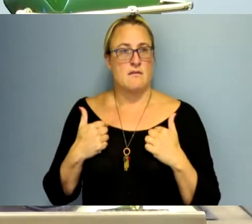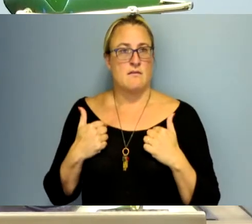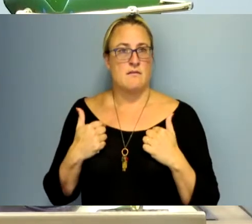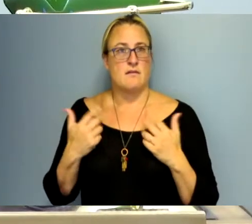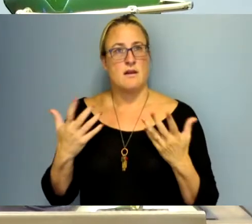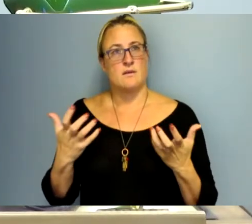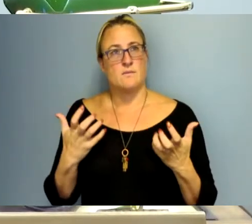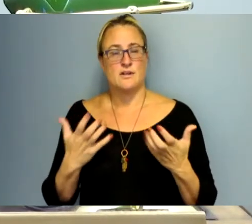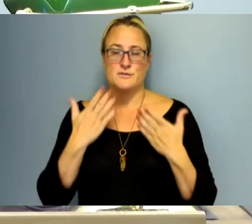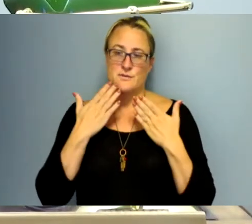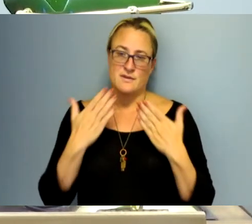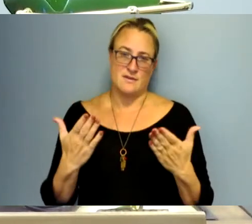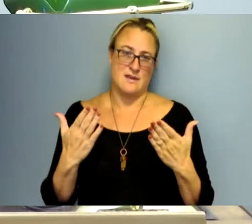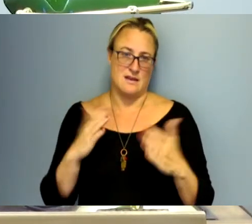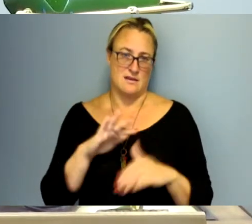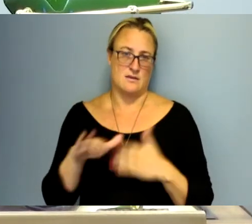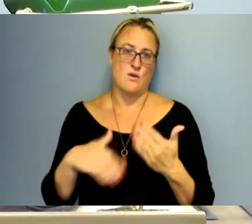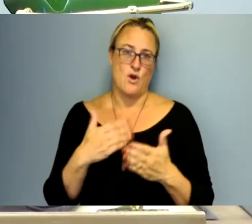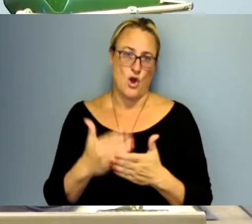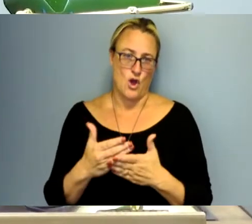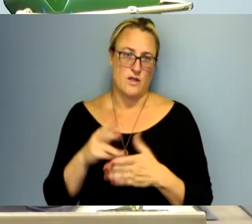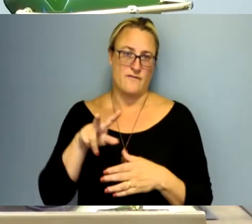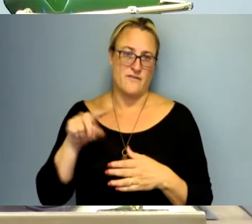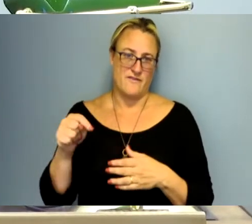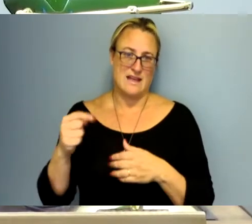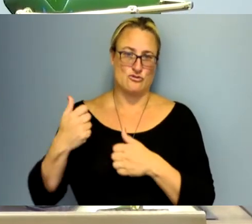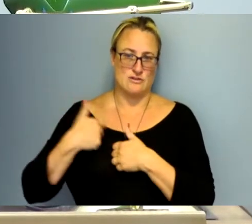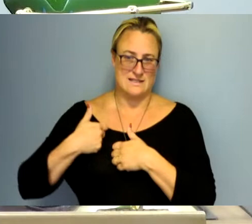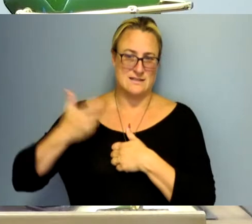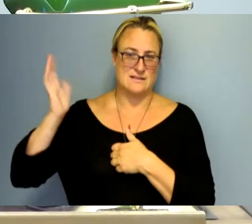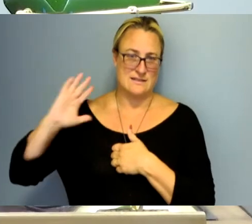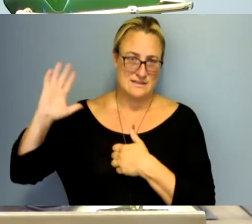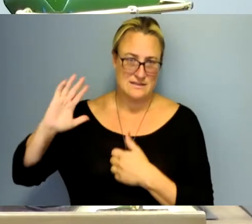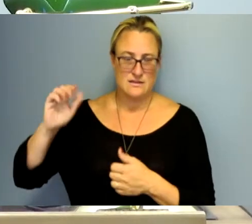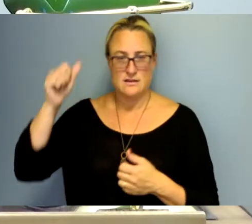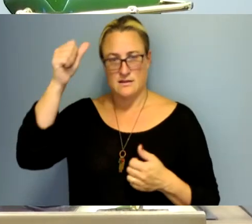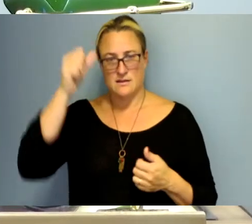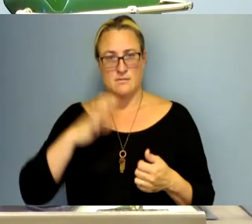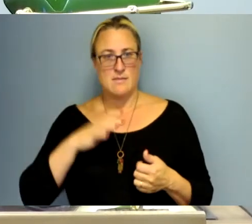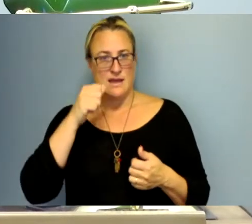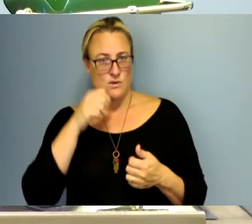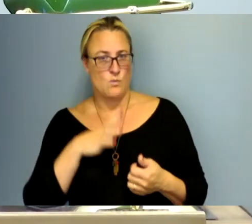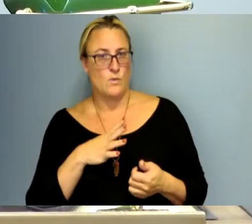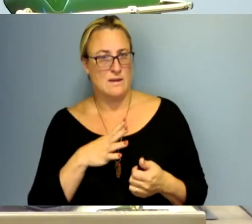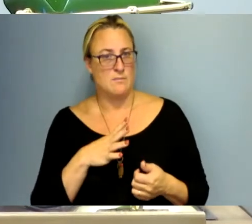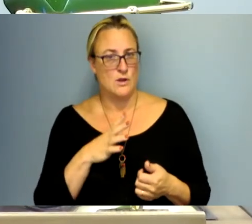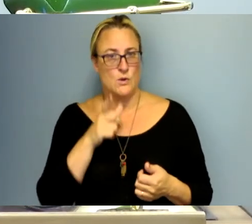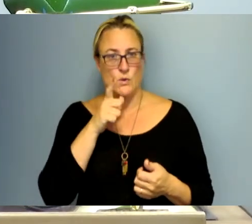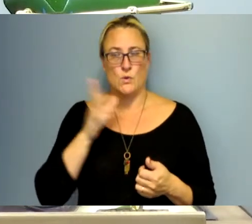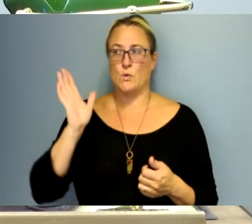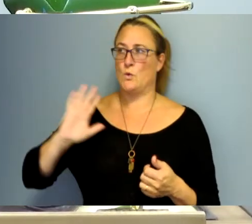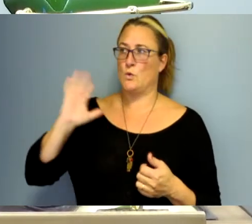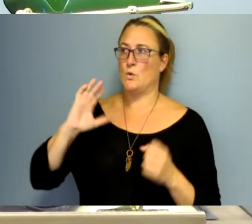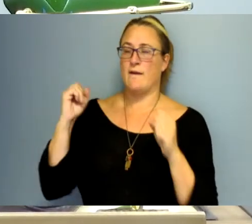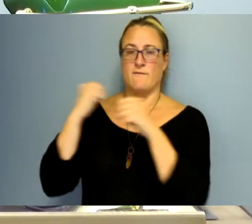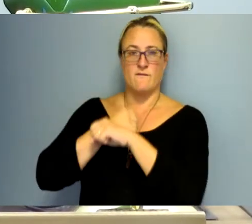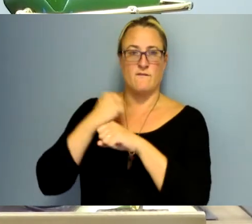thank all our veterans, the men and women who have fought to